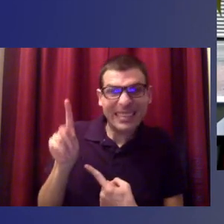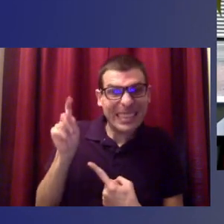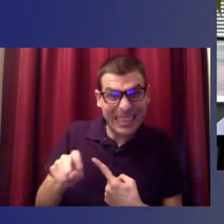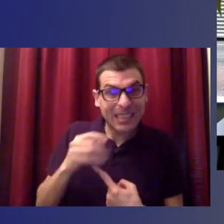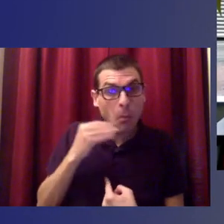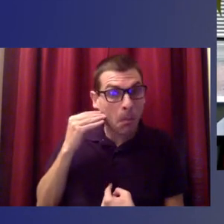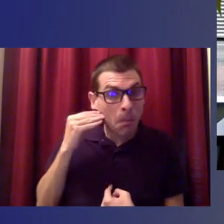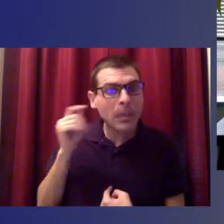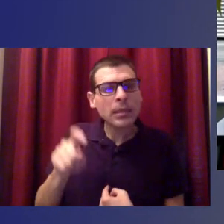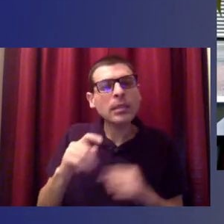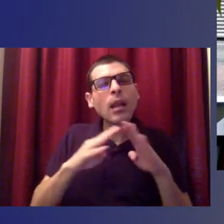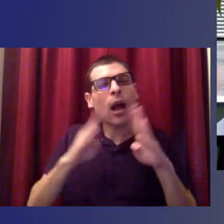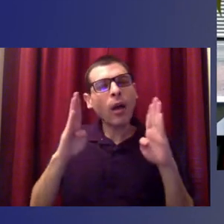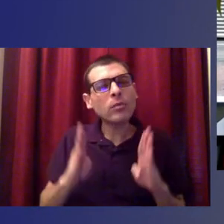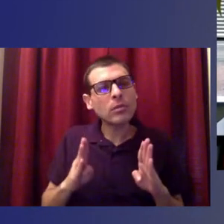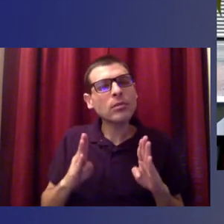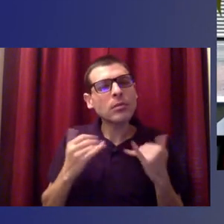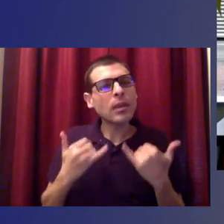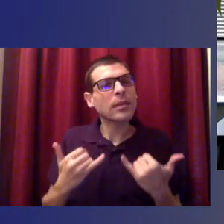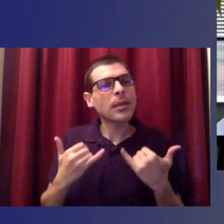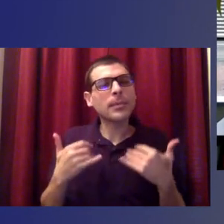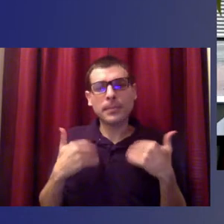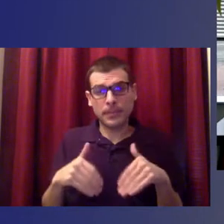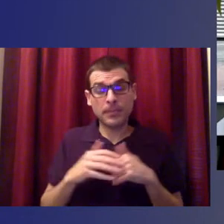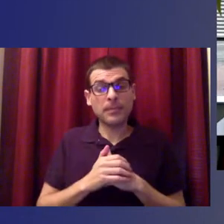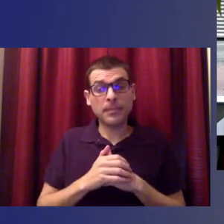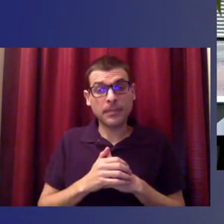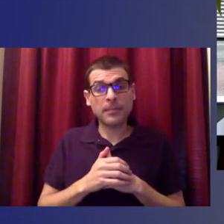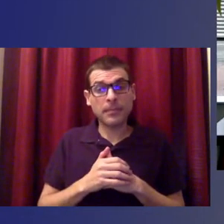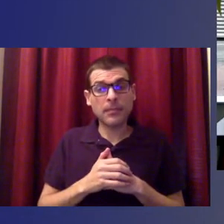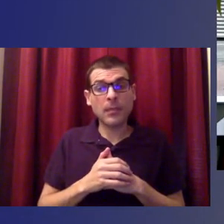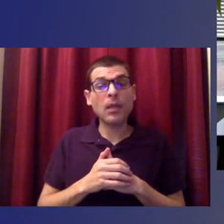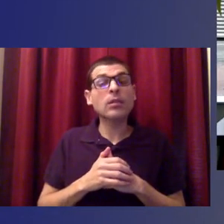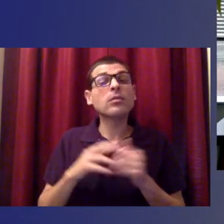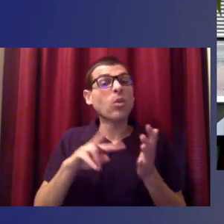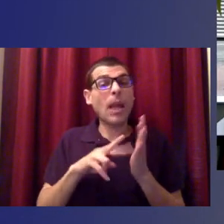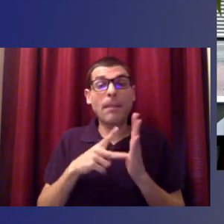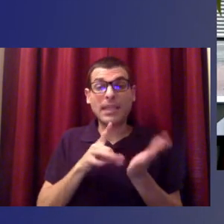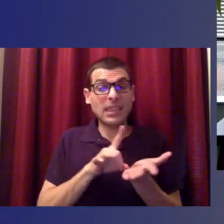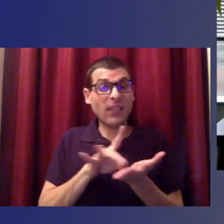pandemic, and that one of the ways of doing that is to put an eviction moratorium in place.